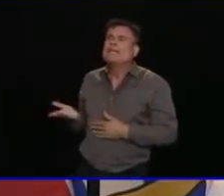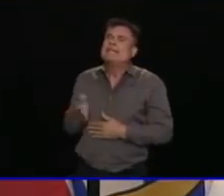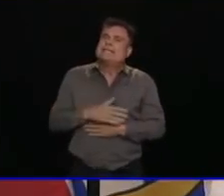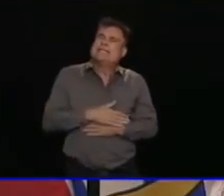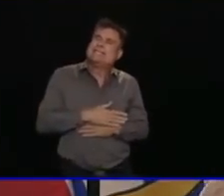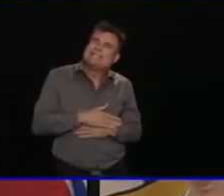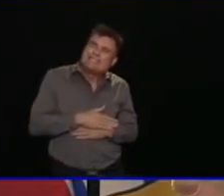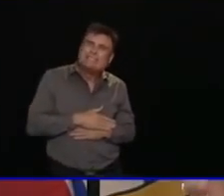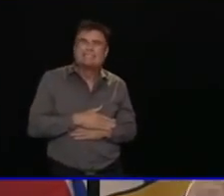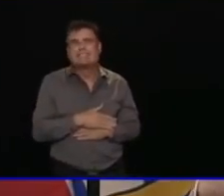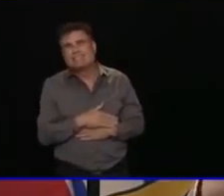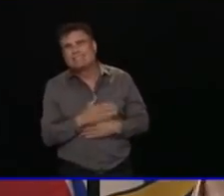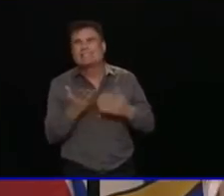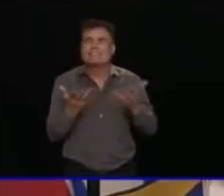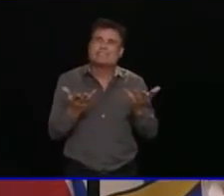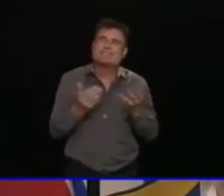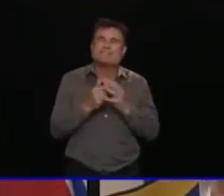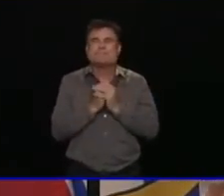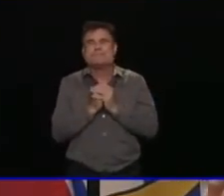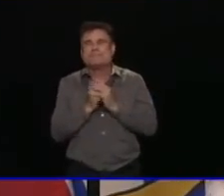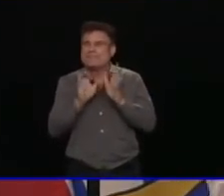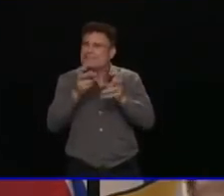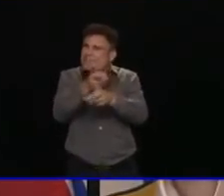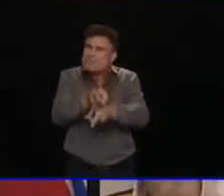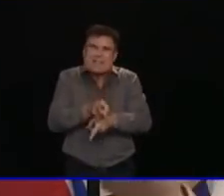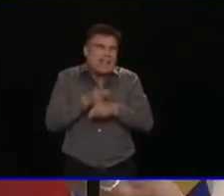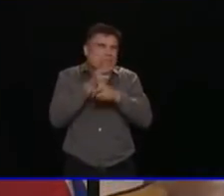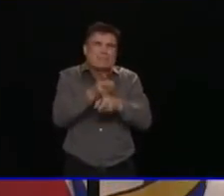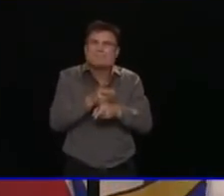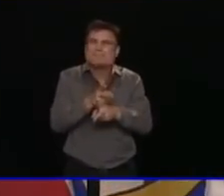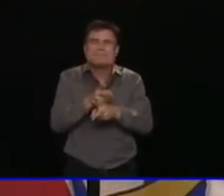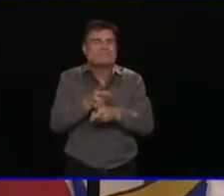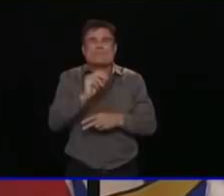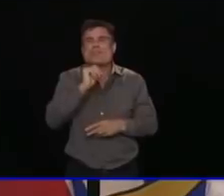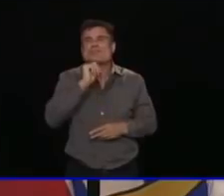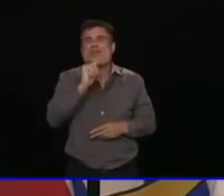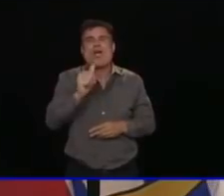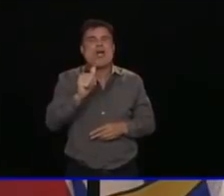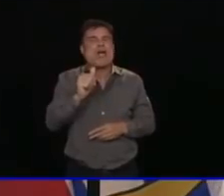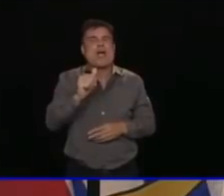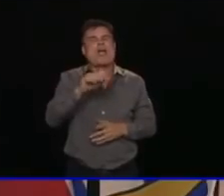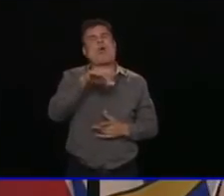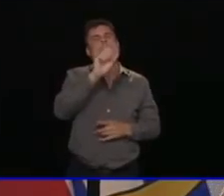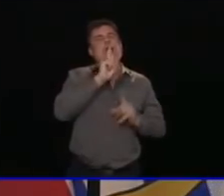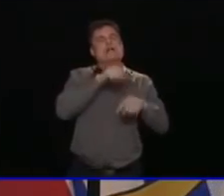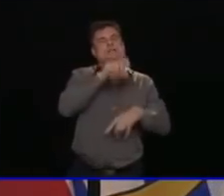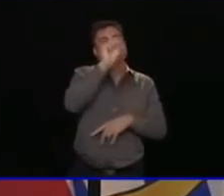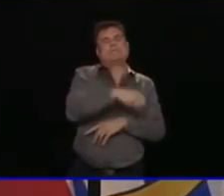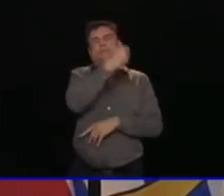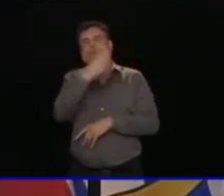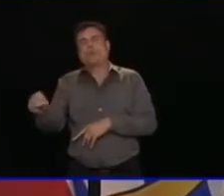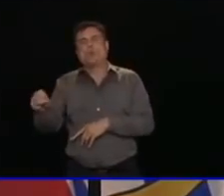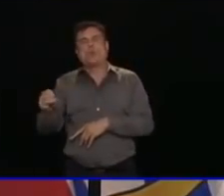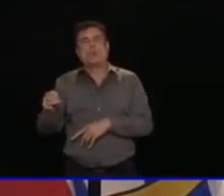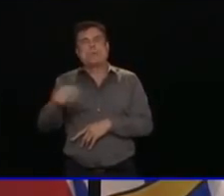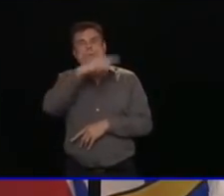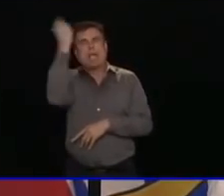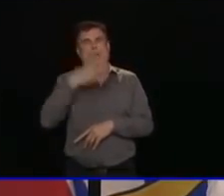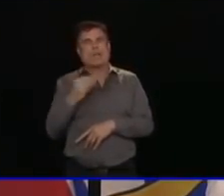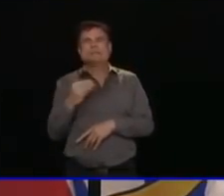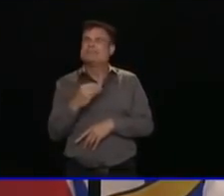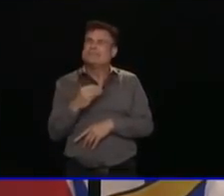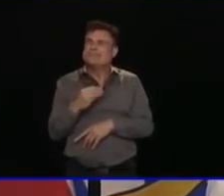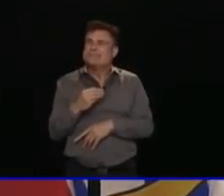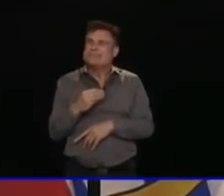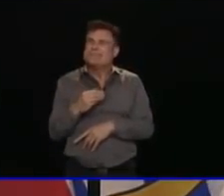we know there's a couple of things that are happening. People are going to be traveling more, so we are going to see more family. We know that more people are going back to work. We know